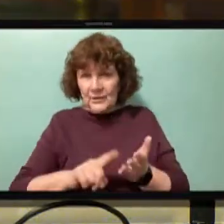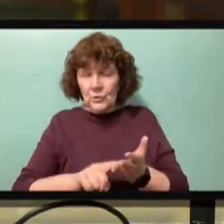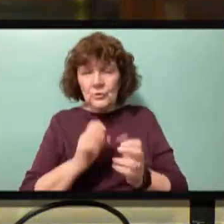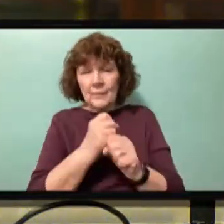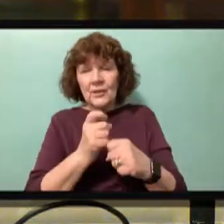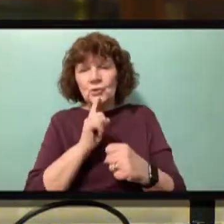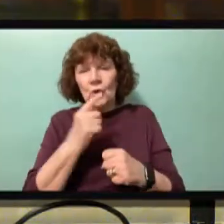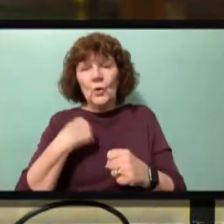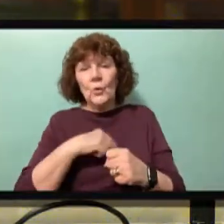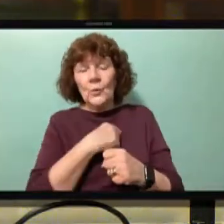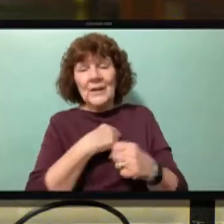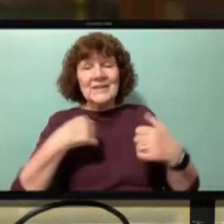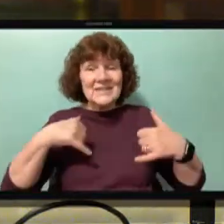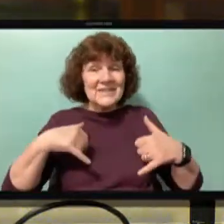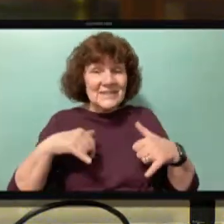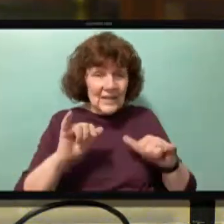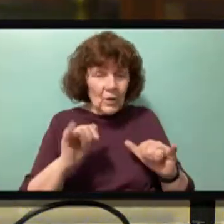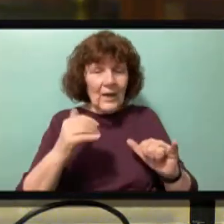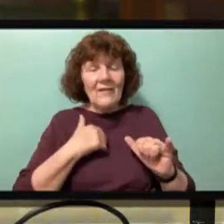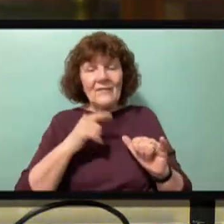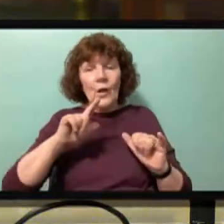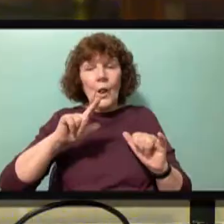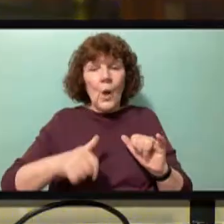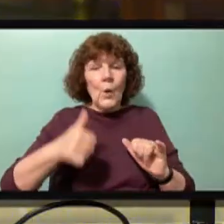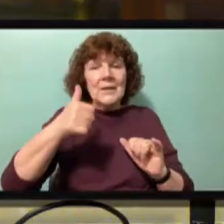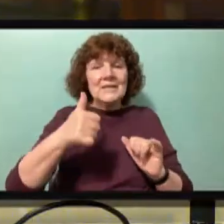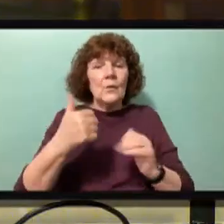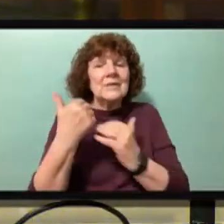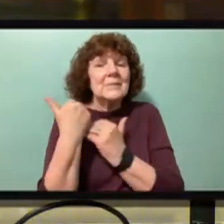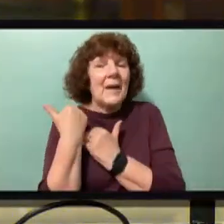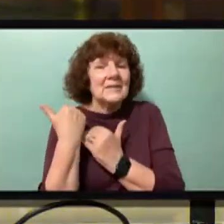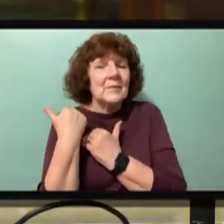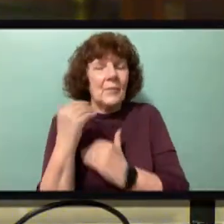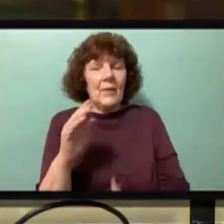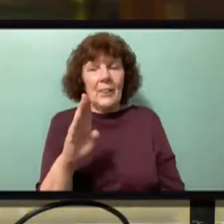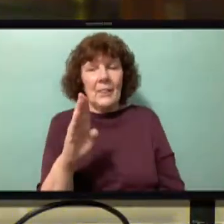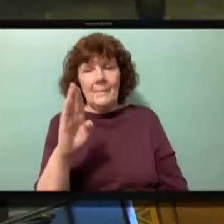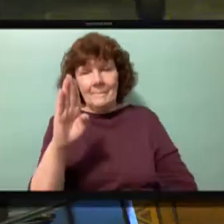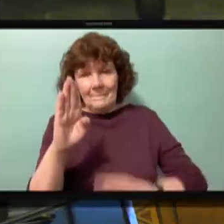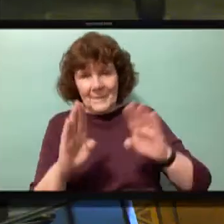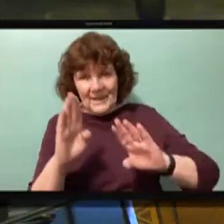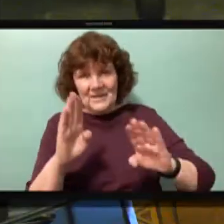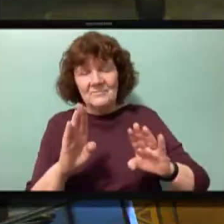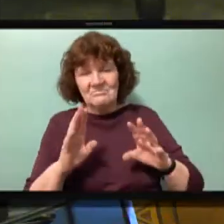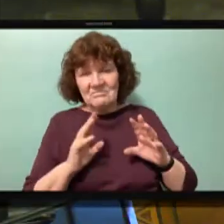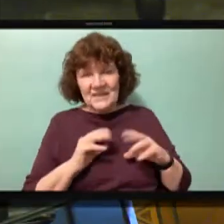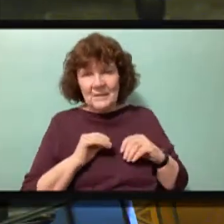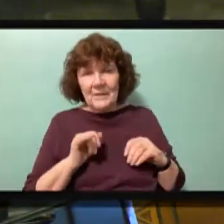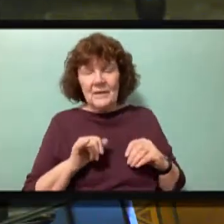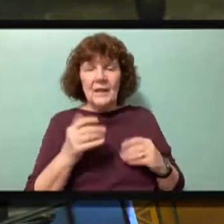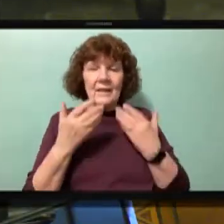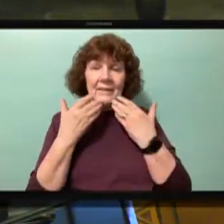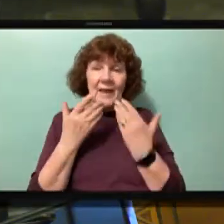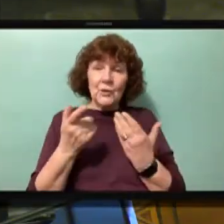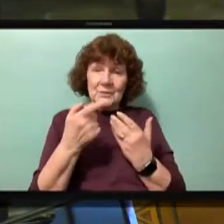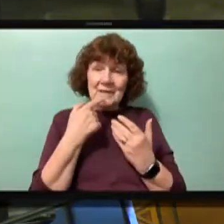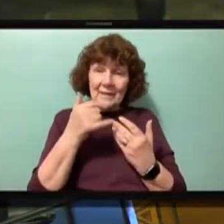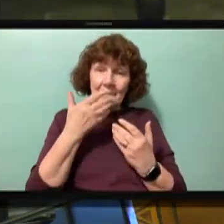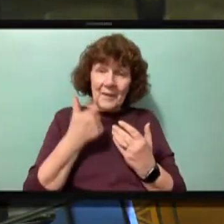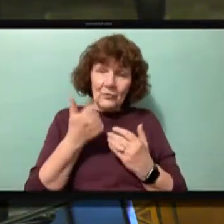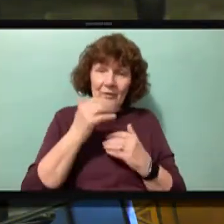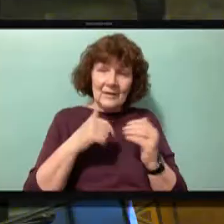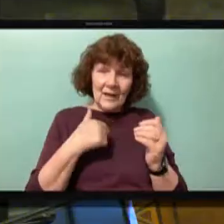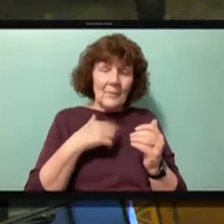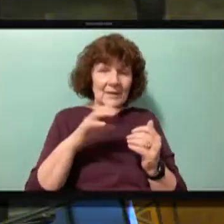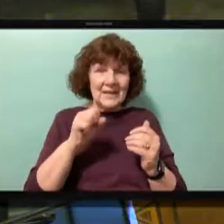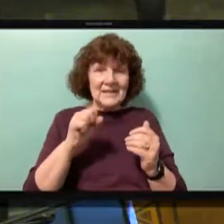lowest responsible bid can help achieve some of the same goals. Thank you. Better said than I, but yes, they've been walking